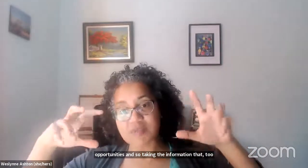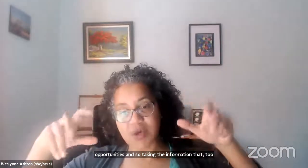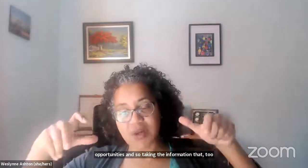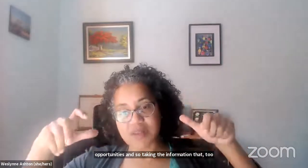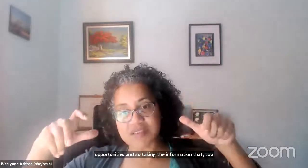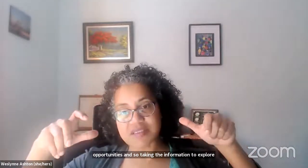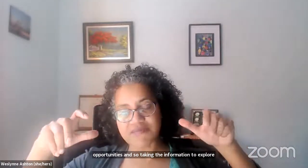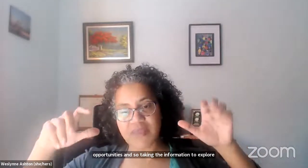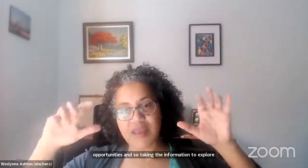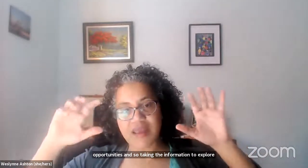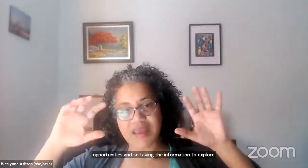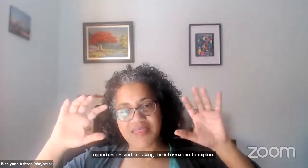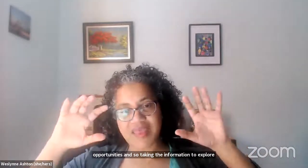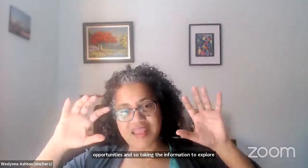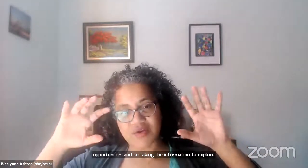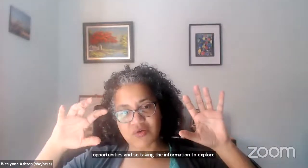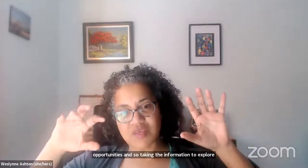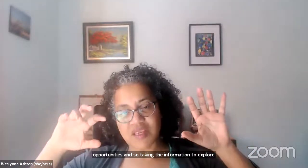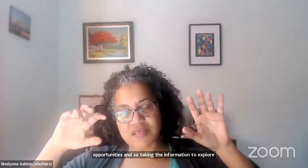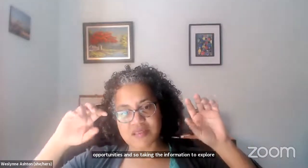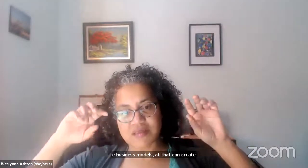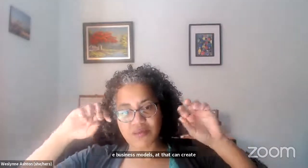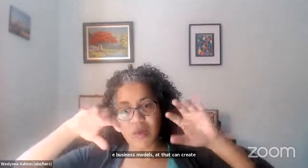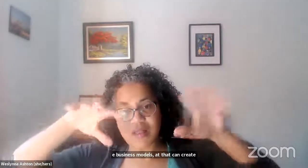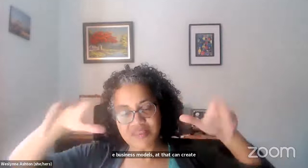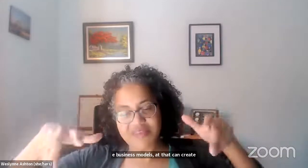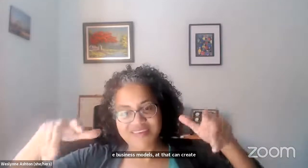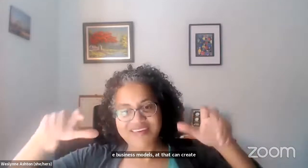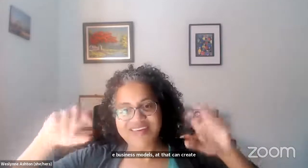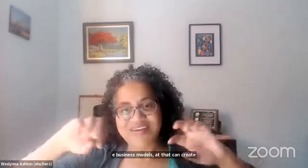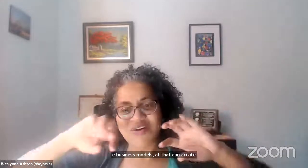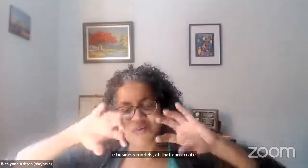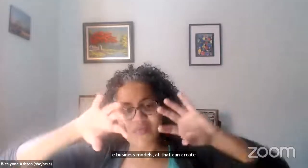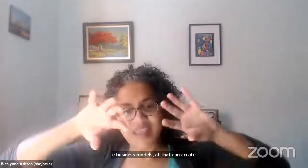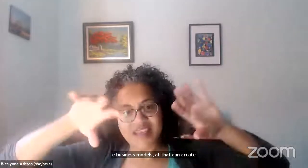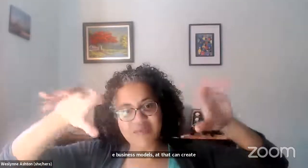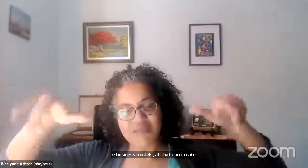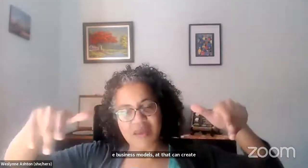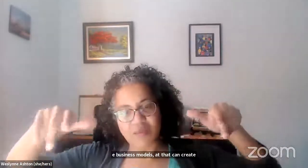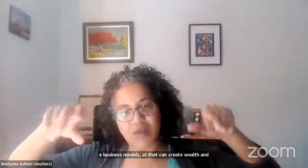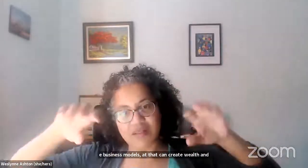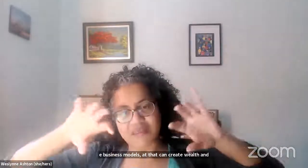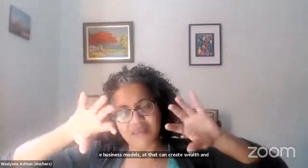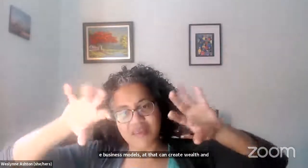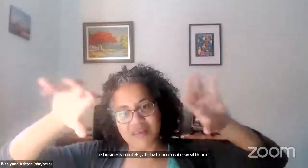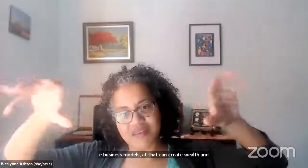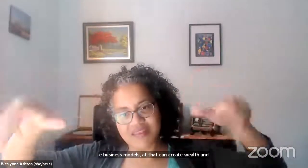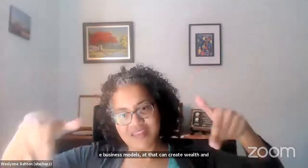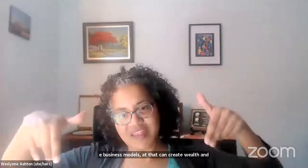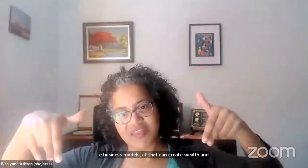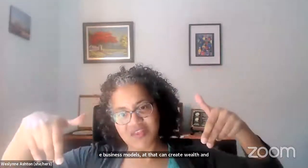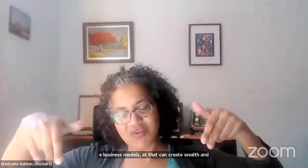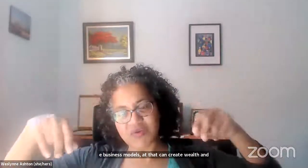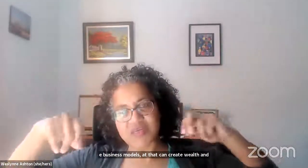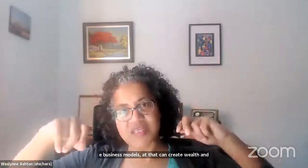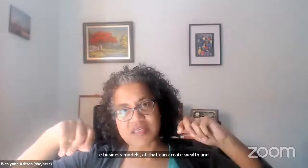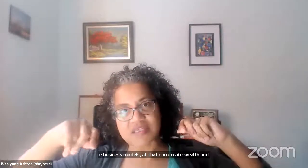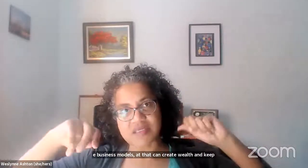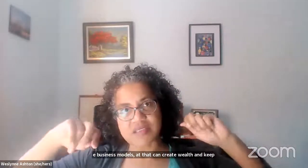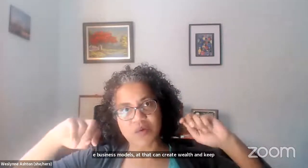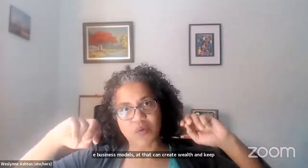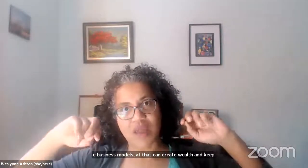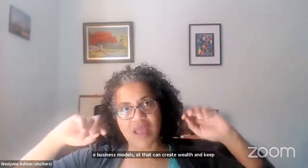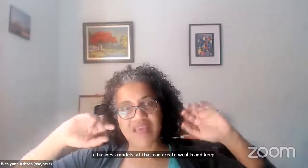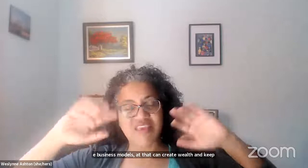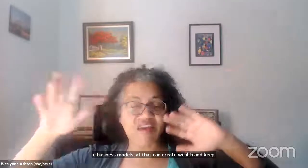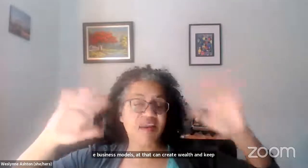explore business models that can create wealth and keep that wealth in the communities.